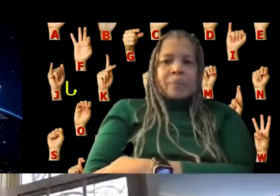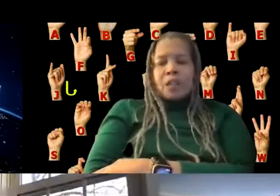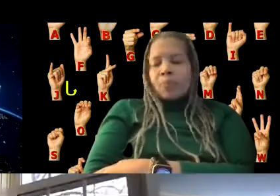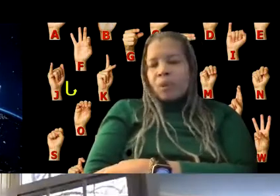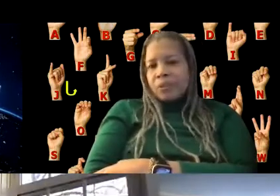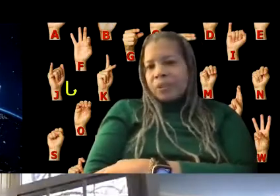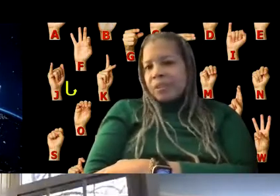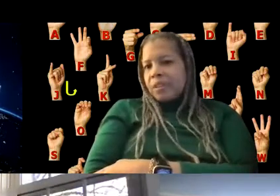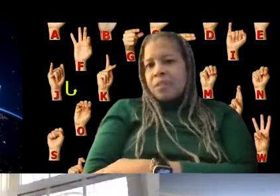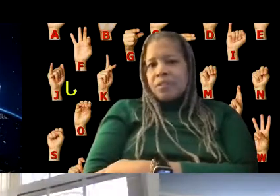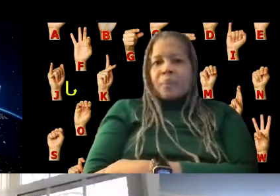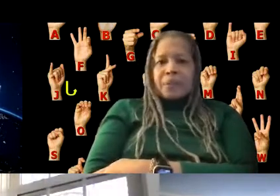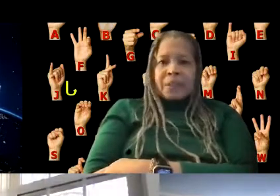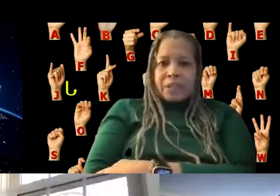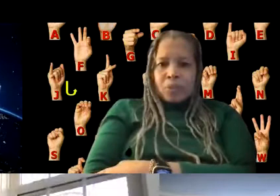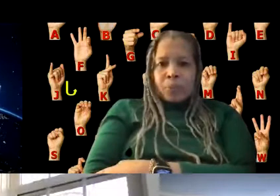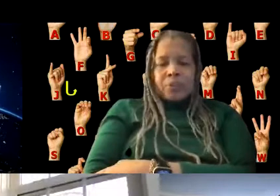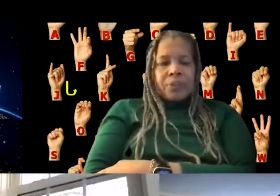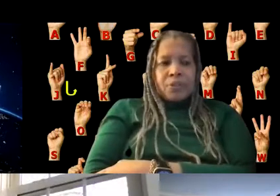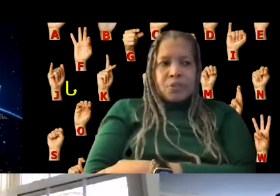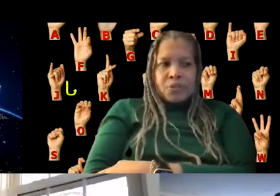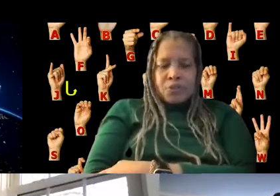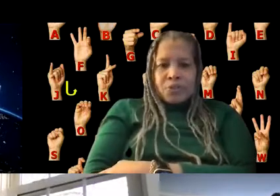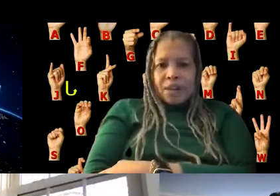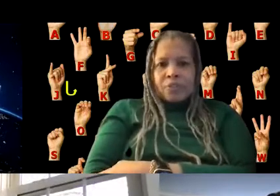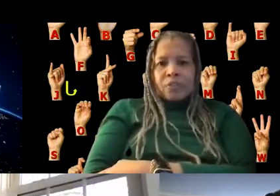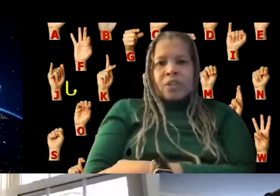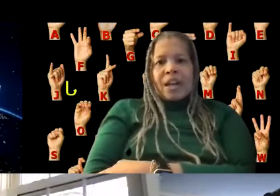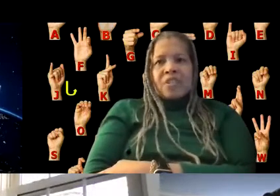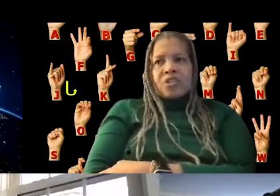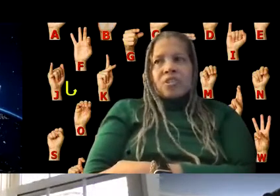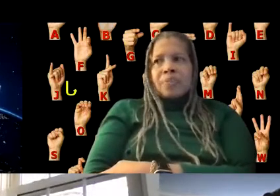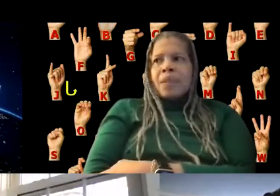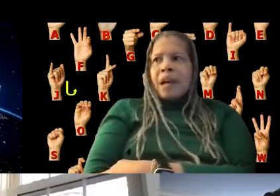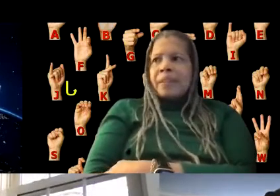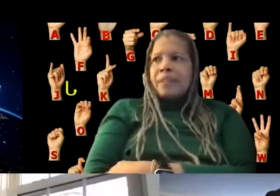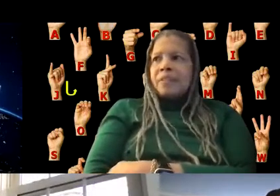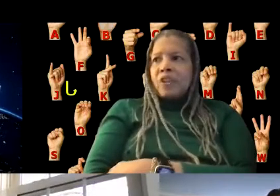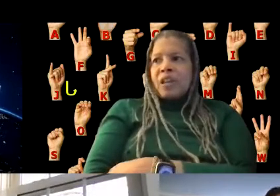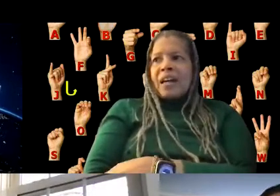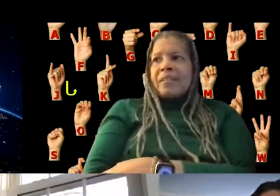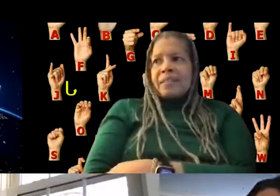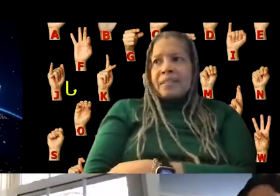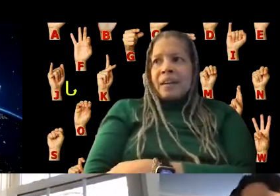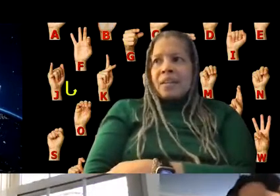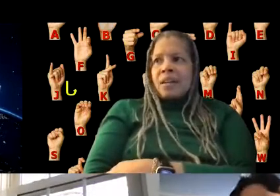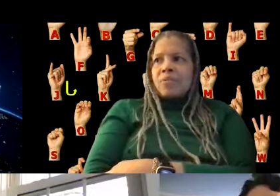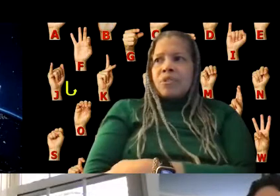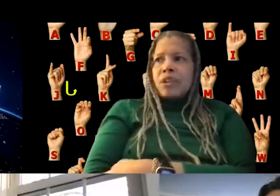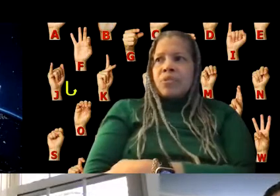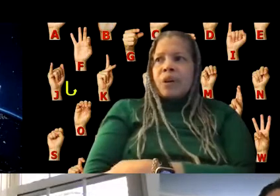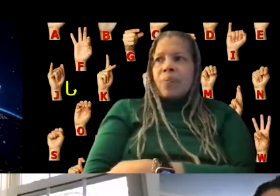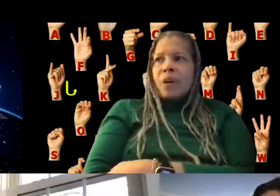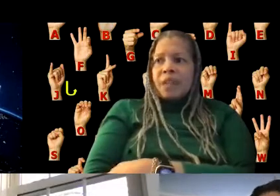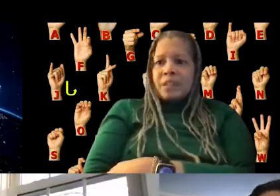shot at baseball or some other kind of sport, to have diverse actions. I think it's diverse ideas. And I will